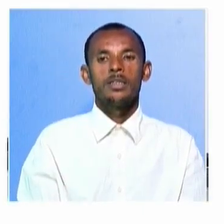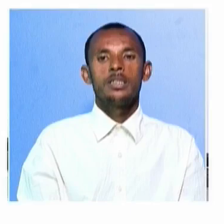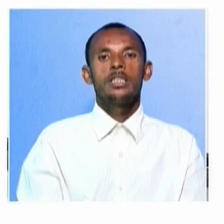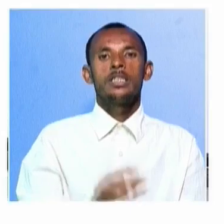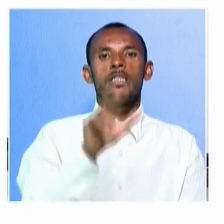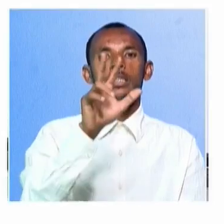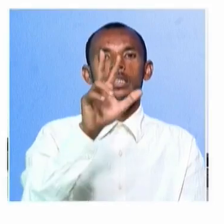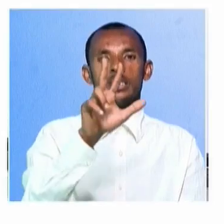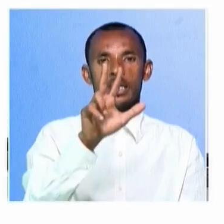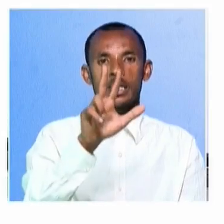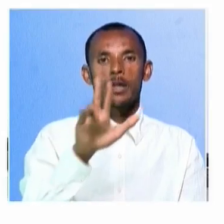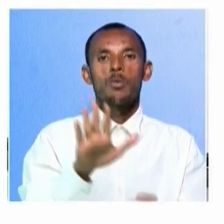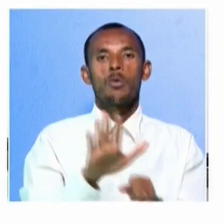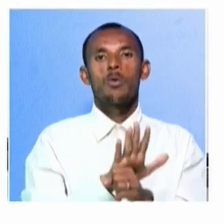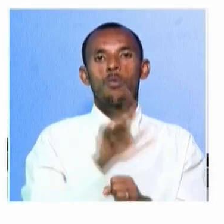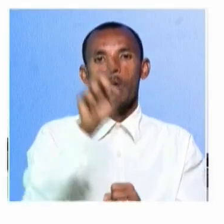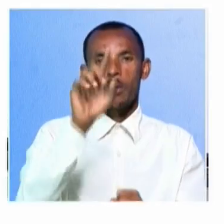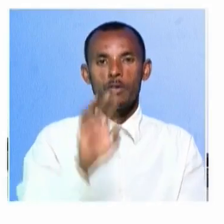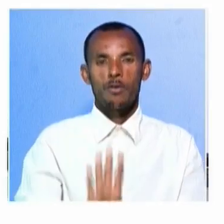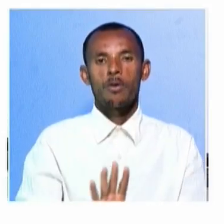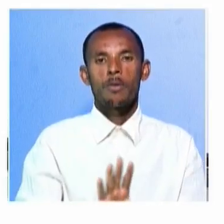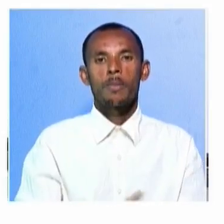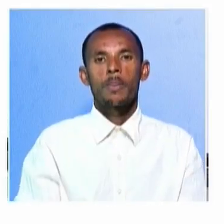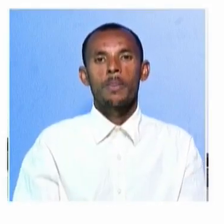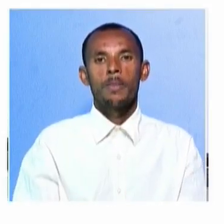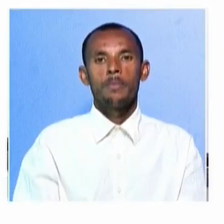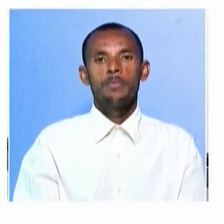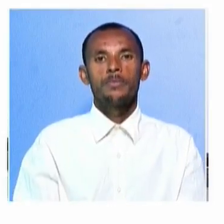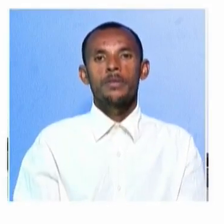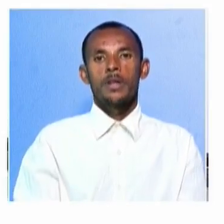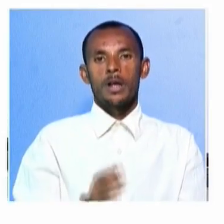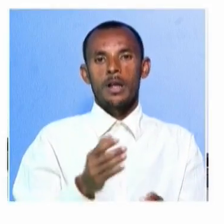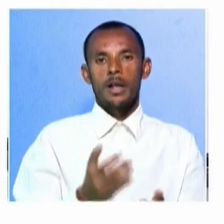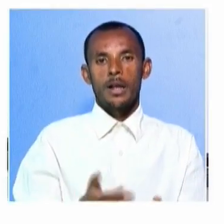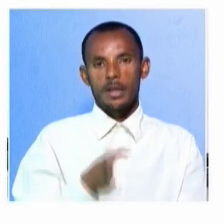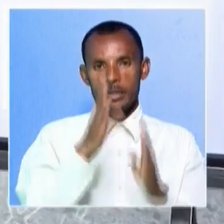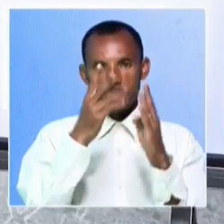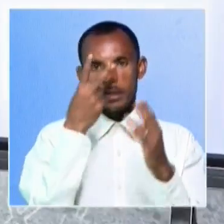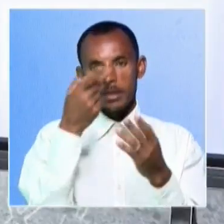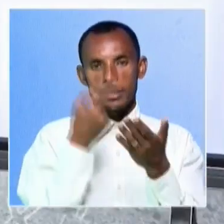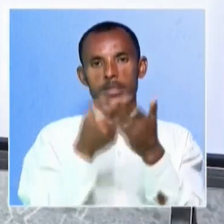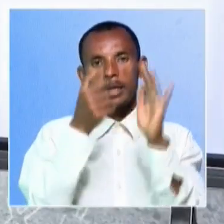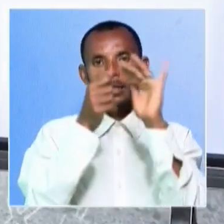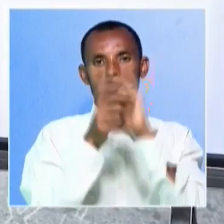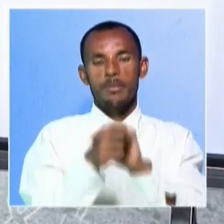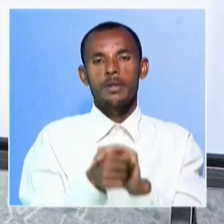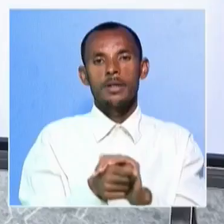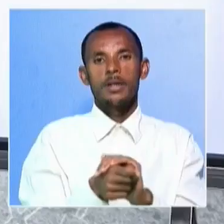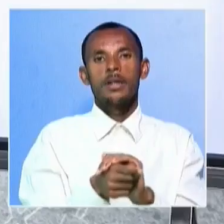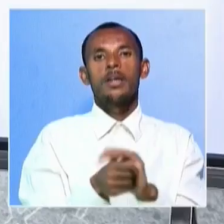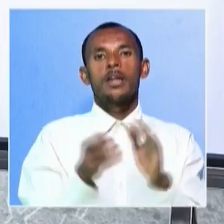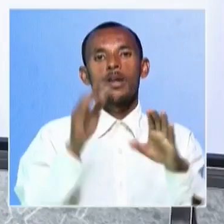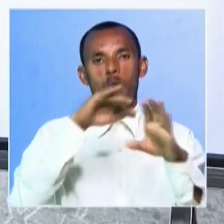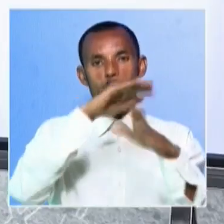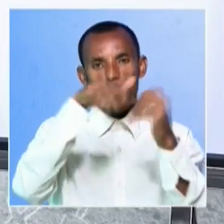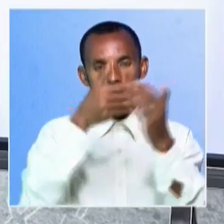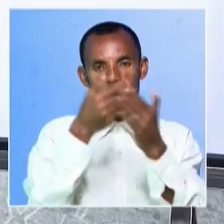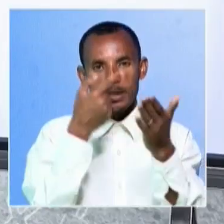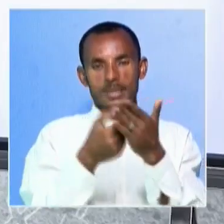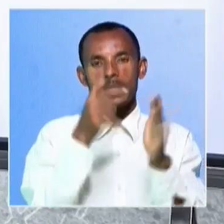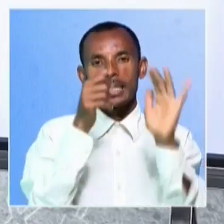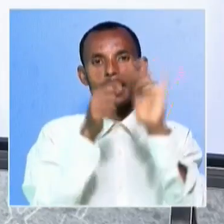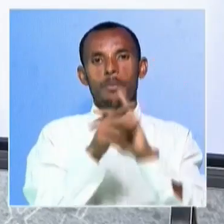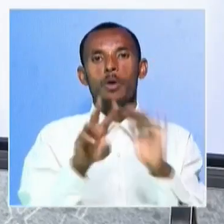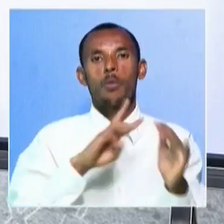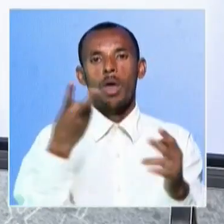3 and 1 over 4. Okay, let's see these examples. In all these examples,